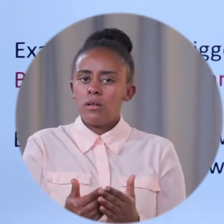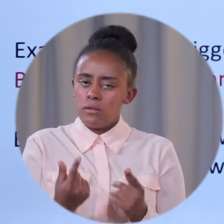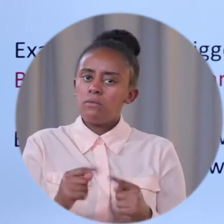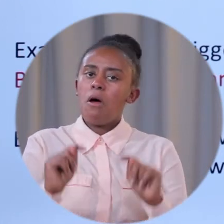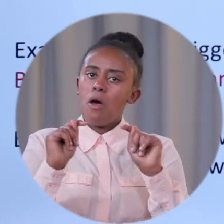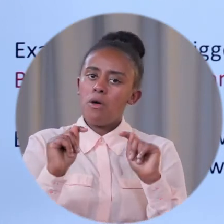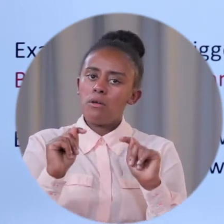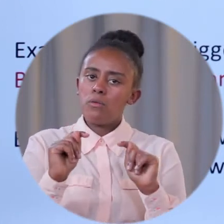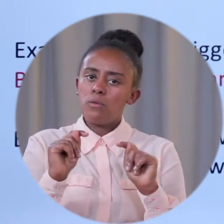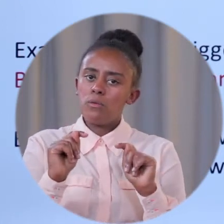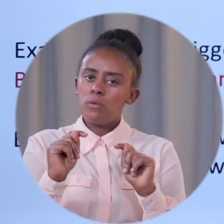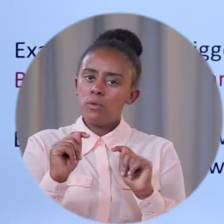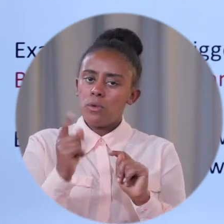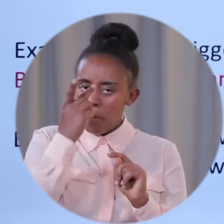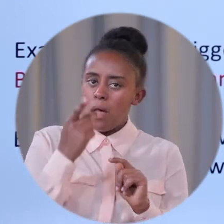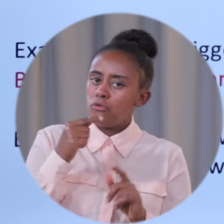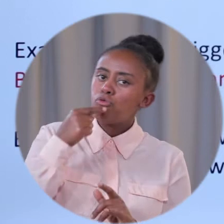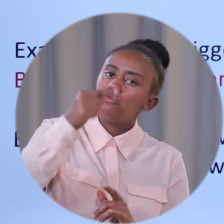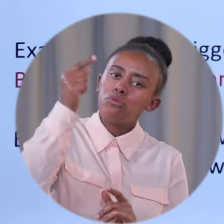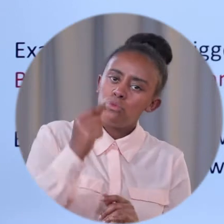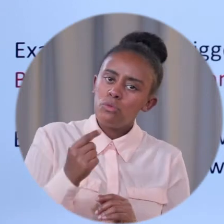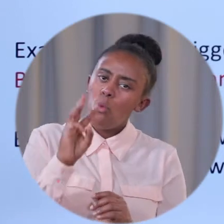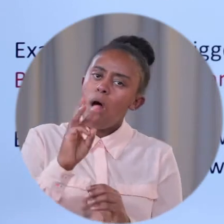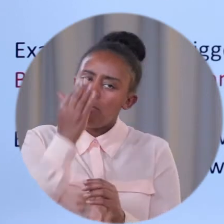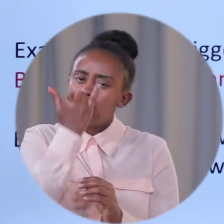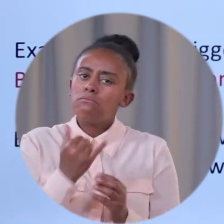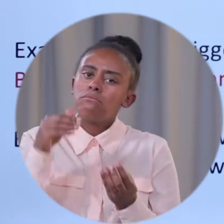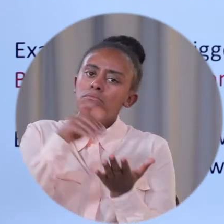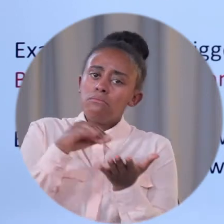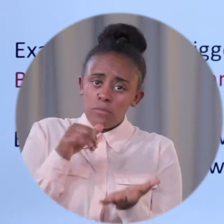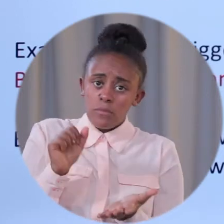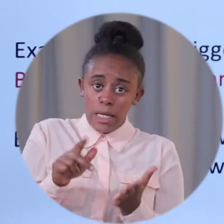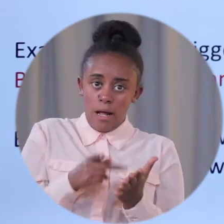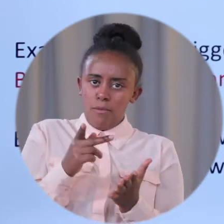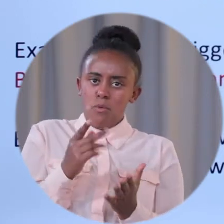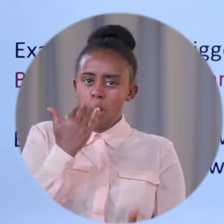Try to tell your parents why this happens.